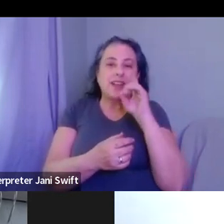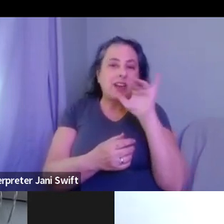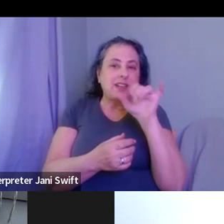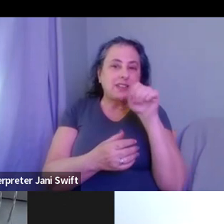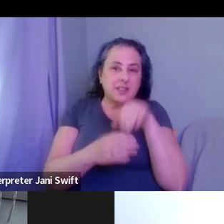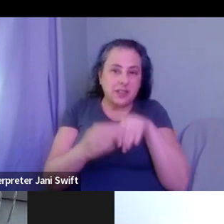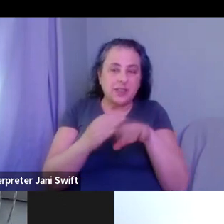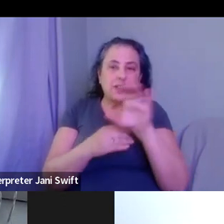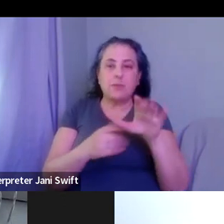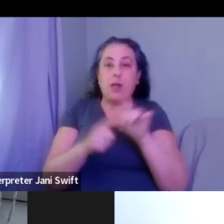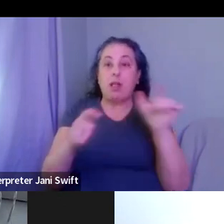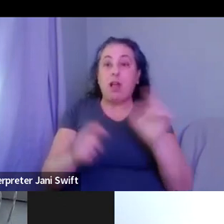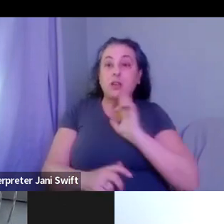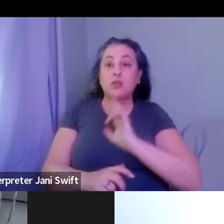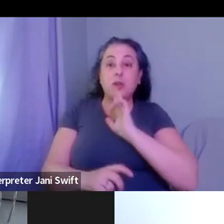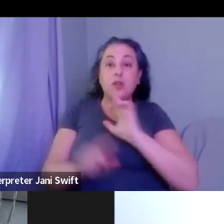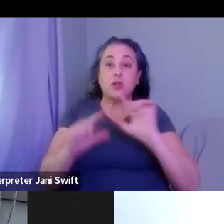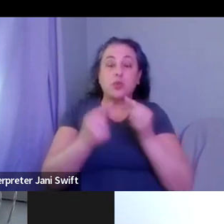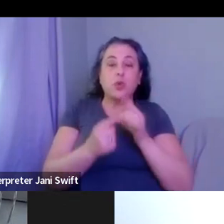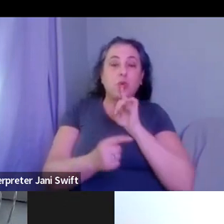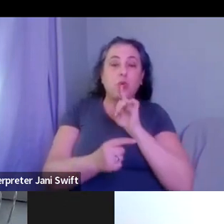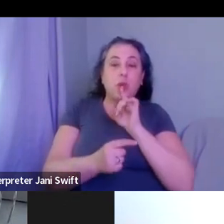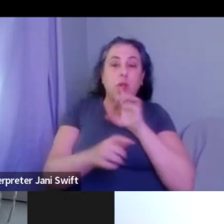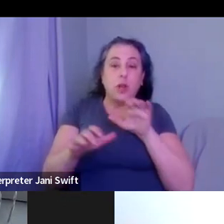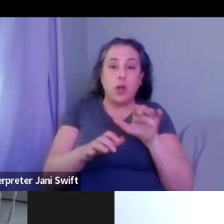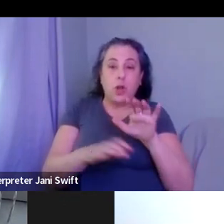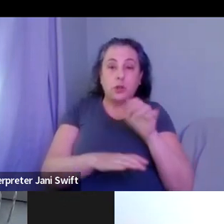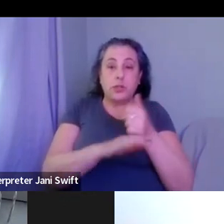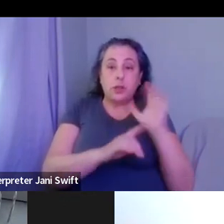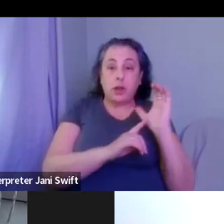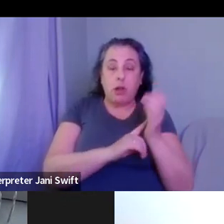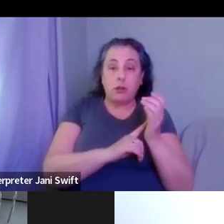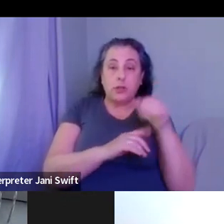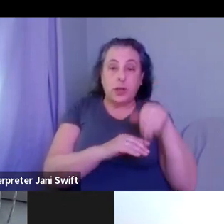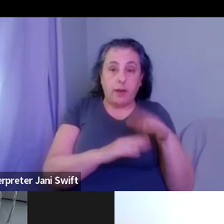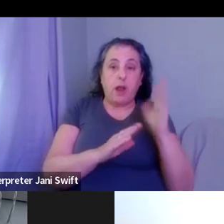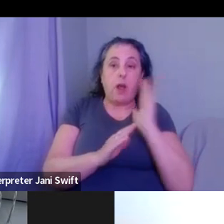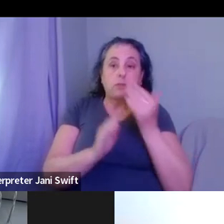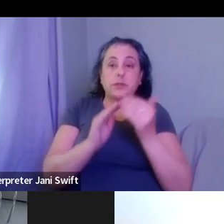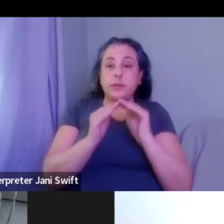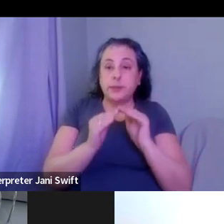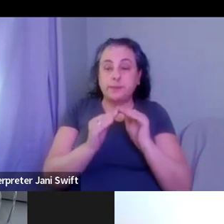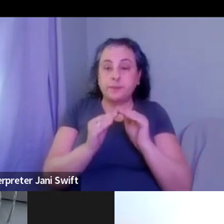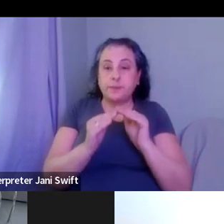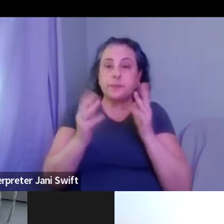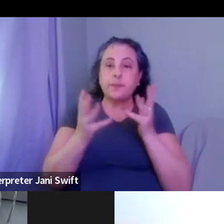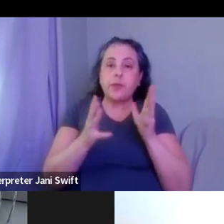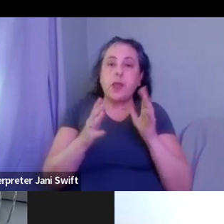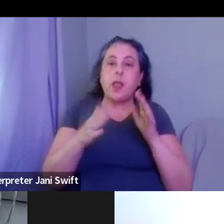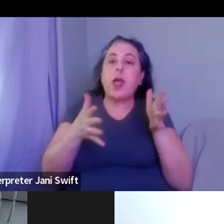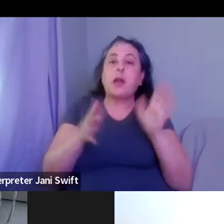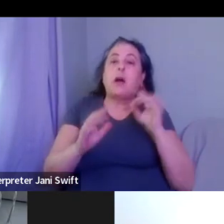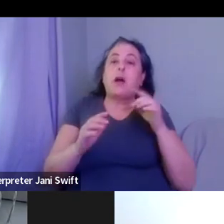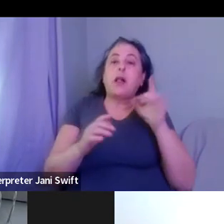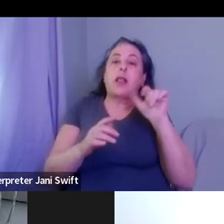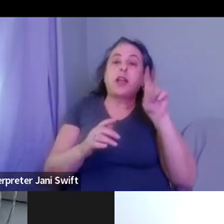seeing large restaurant groups that really do set the culture in the city. And so that's Let Us Entertain You,